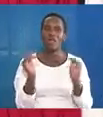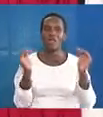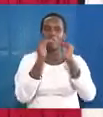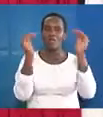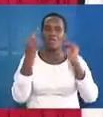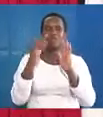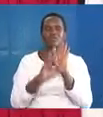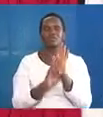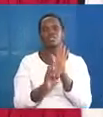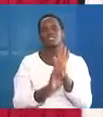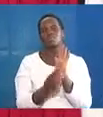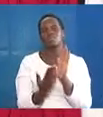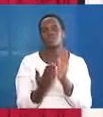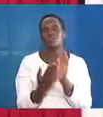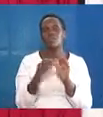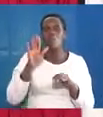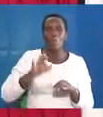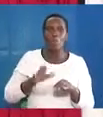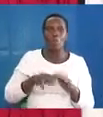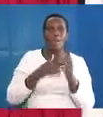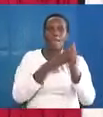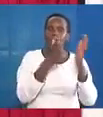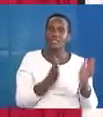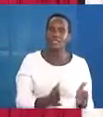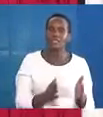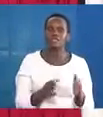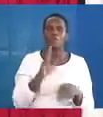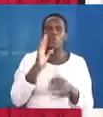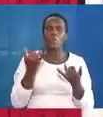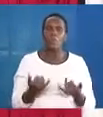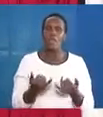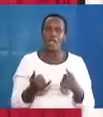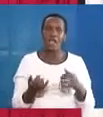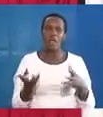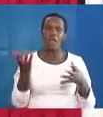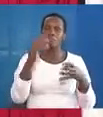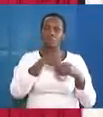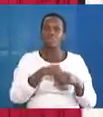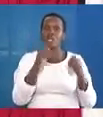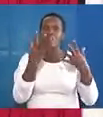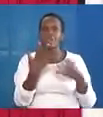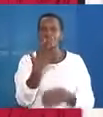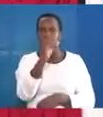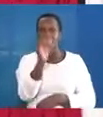representation. Women leaders will now comprise 50% of all senators.